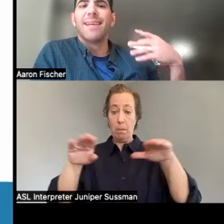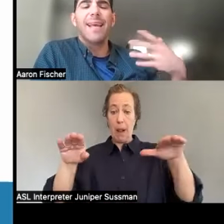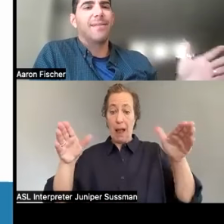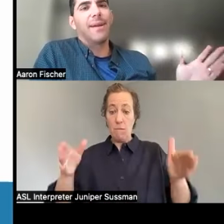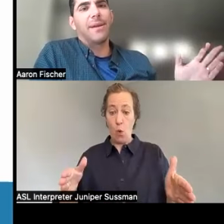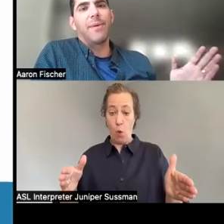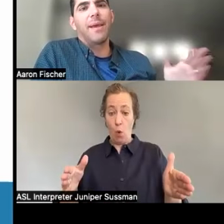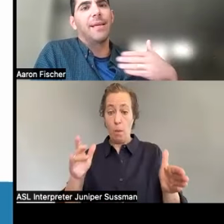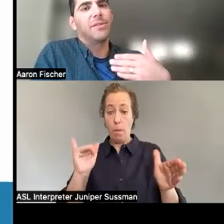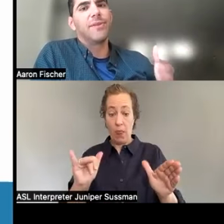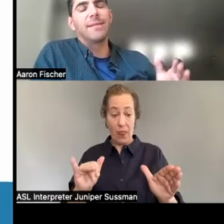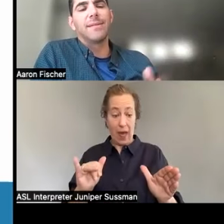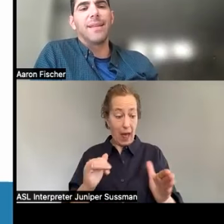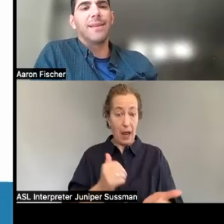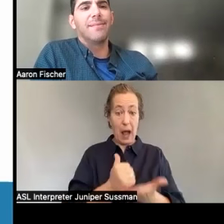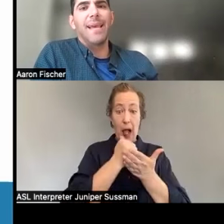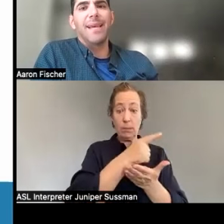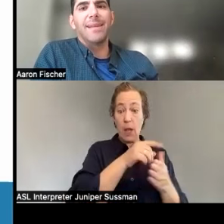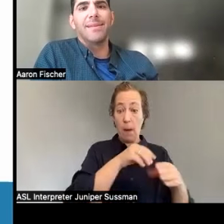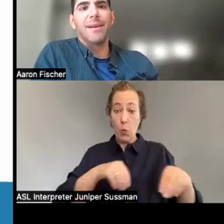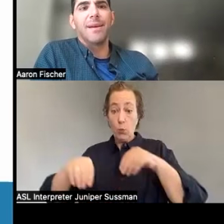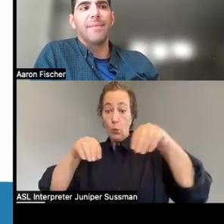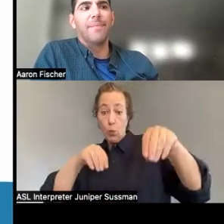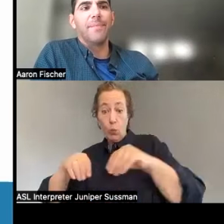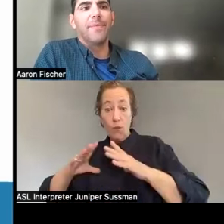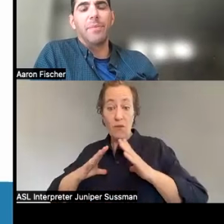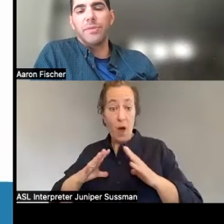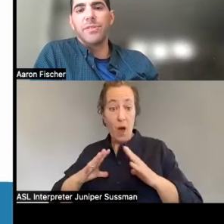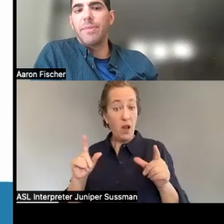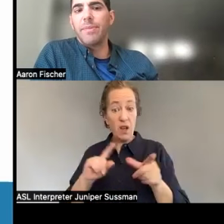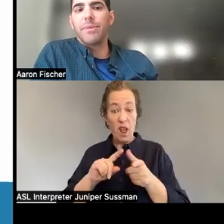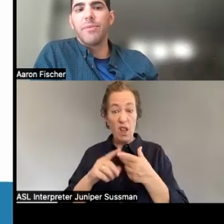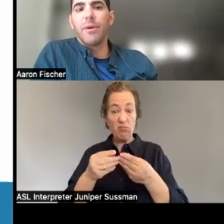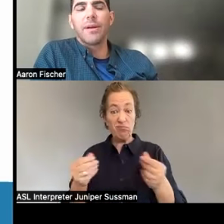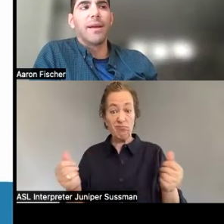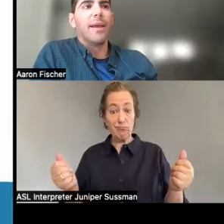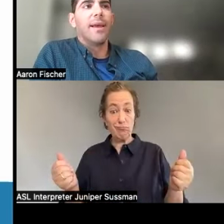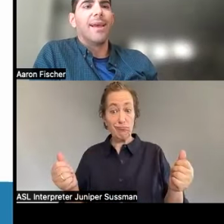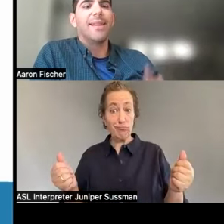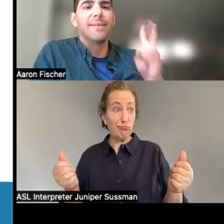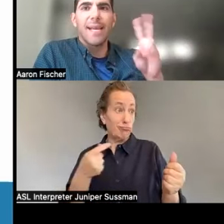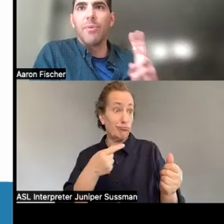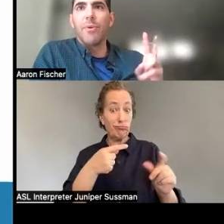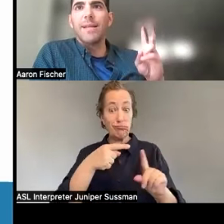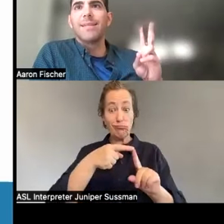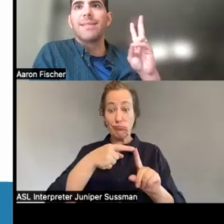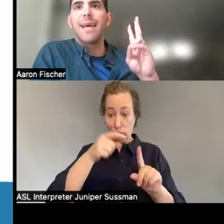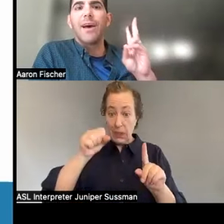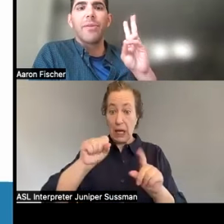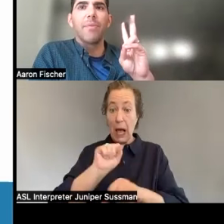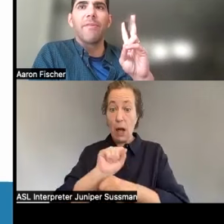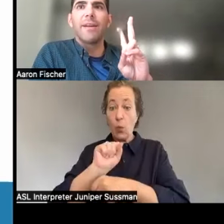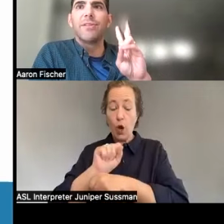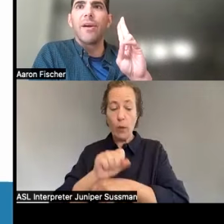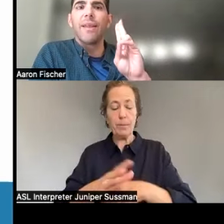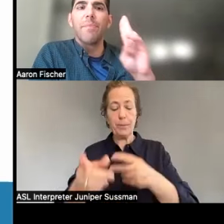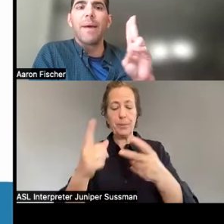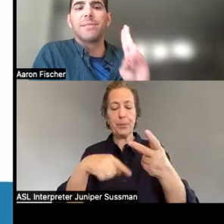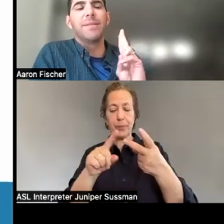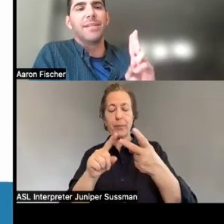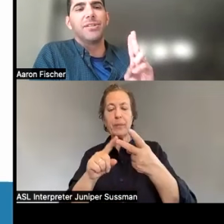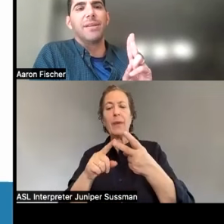safely, that direct threat is addressed, and the person should be able to work. And the second point is that healthcare providers